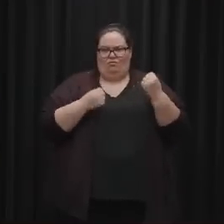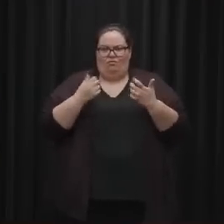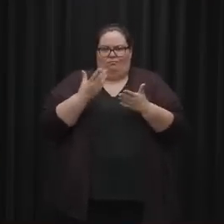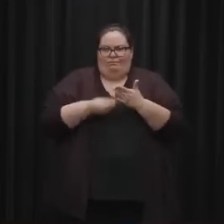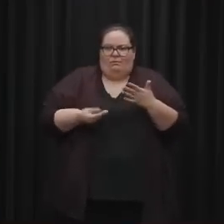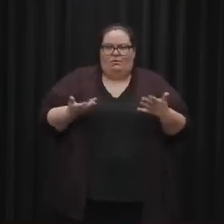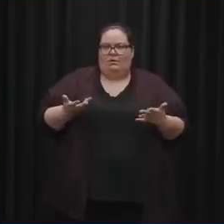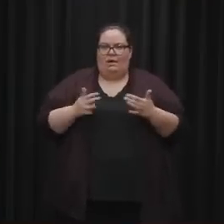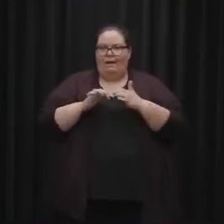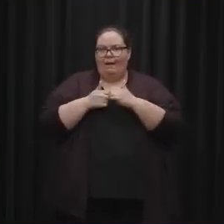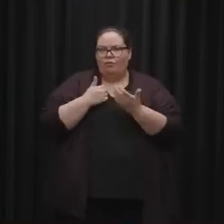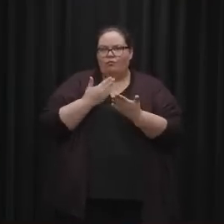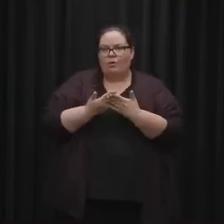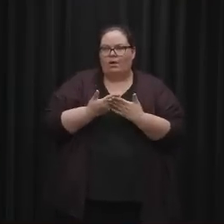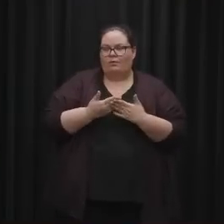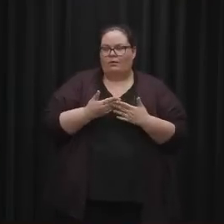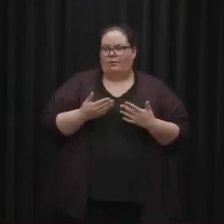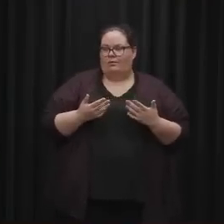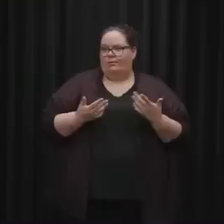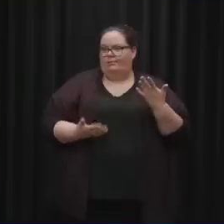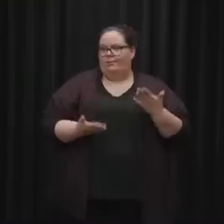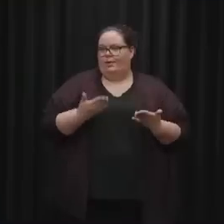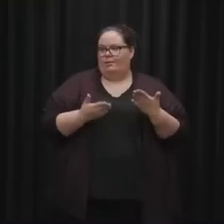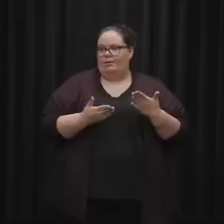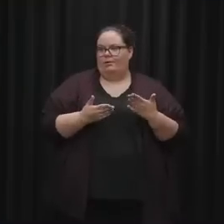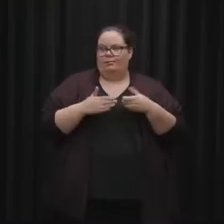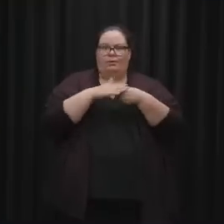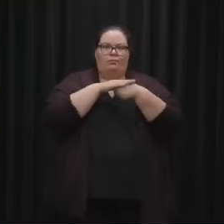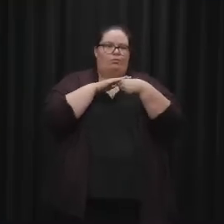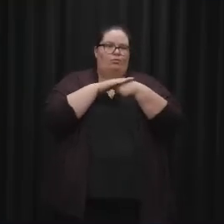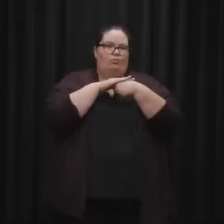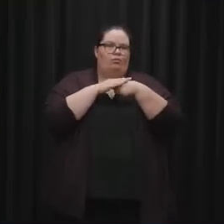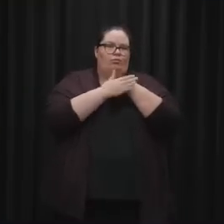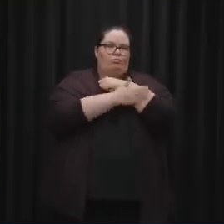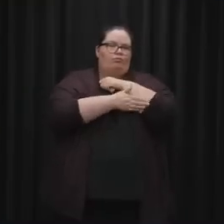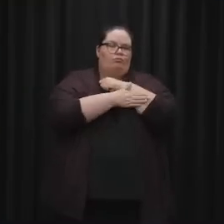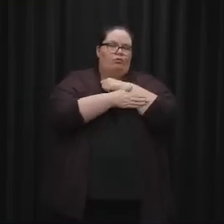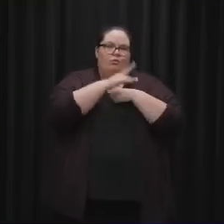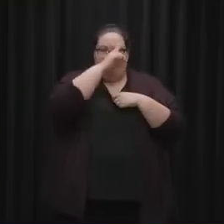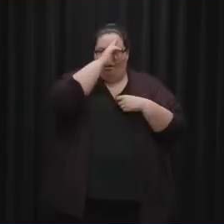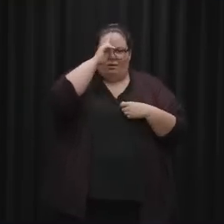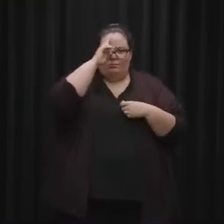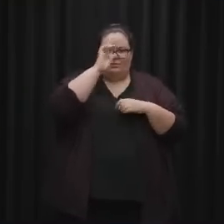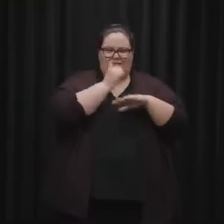places people can go to get a swab taken, like, for example, in rural hospitals?